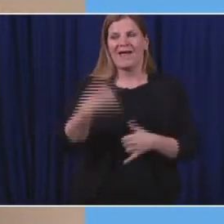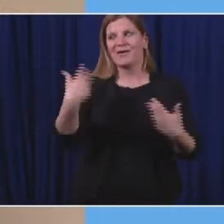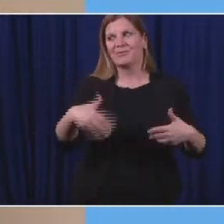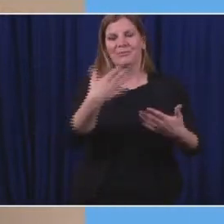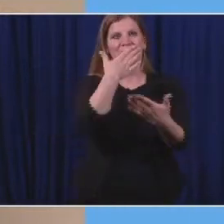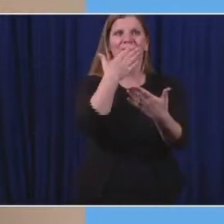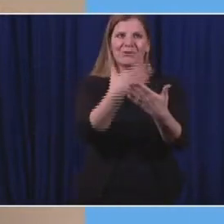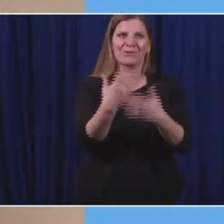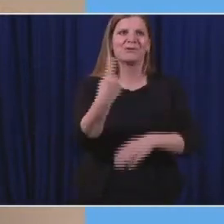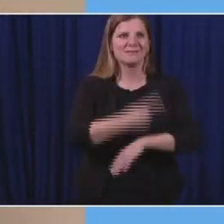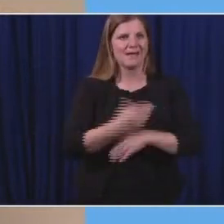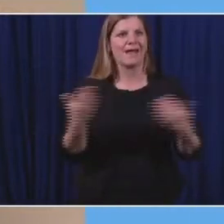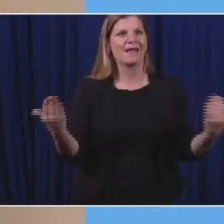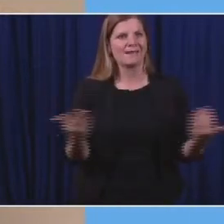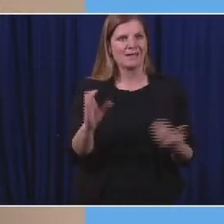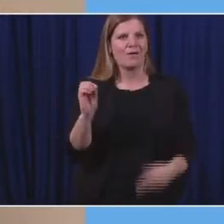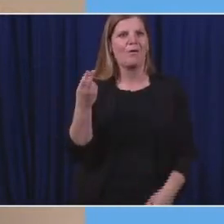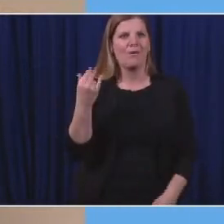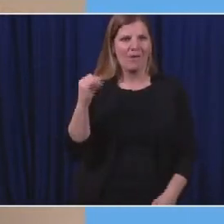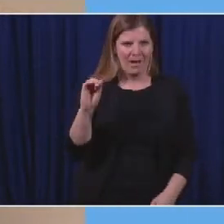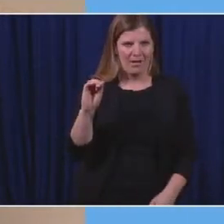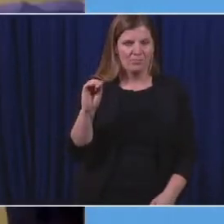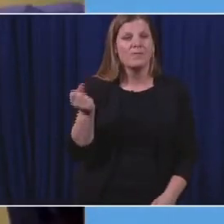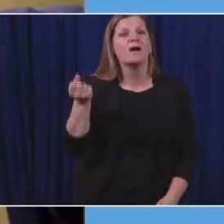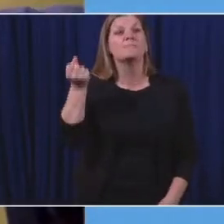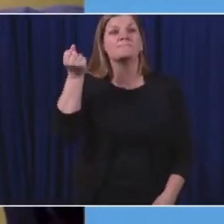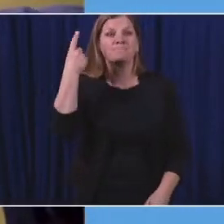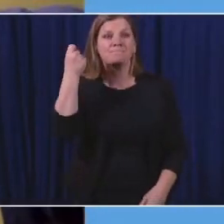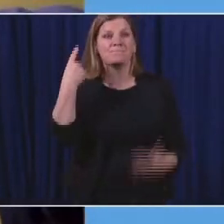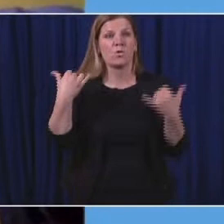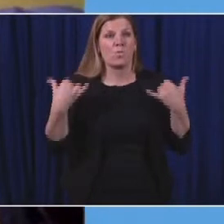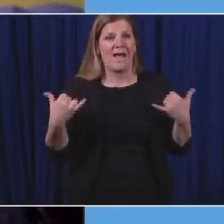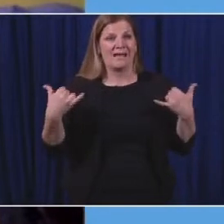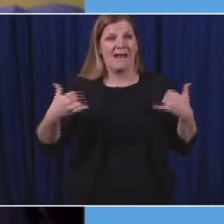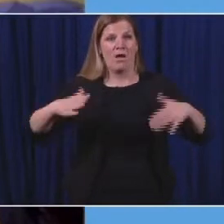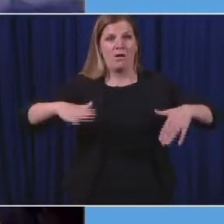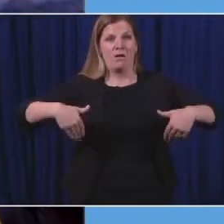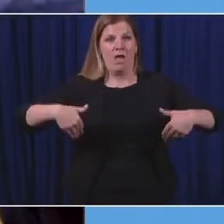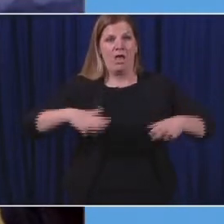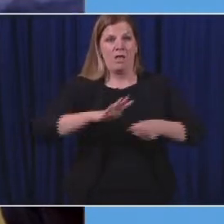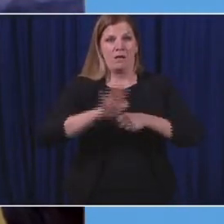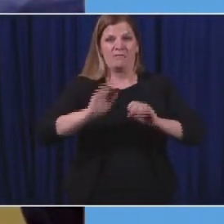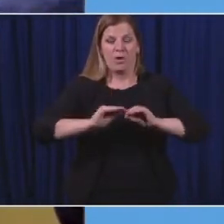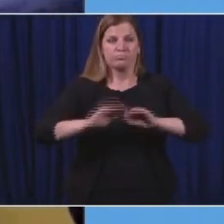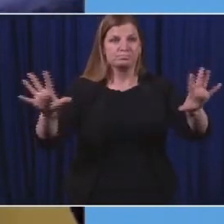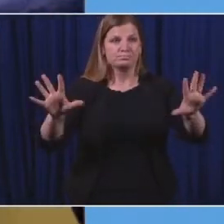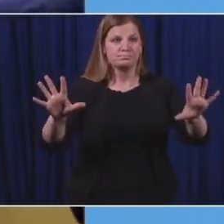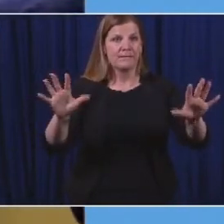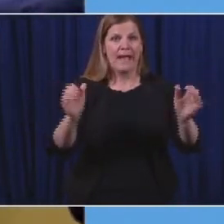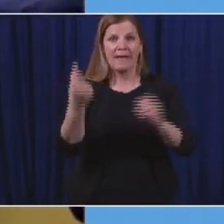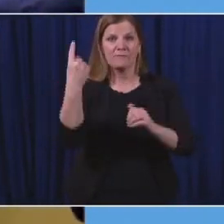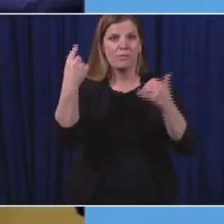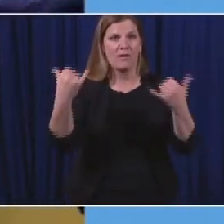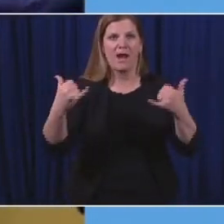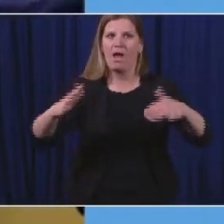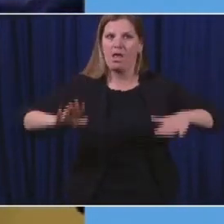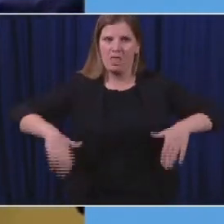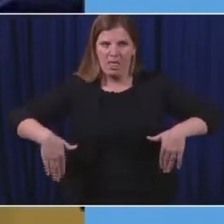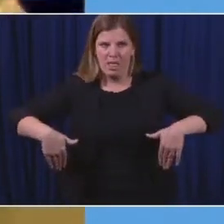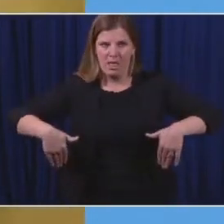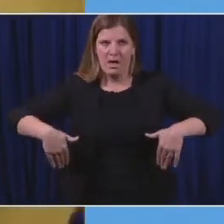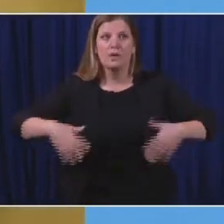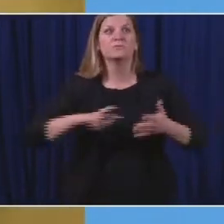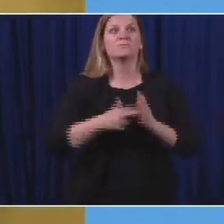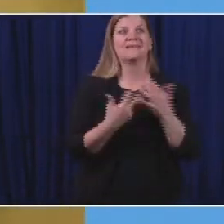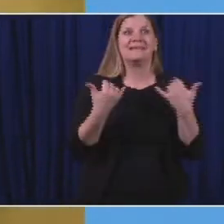for all Ohioans to be vaccinated, we need to continue to use all available tools to prevent the spread of